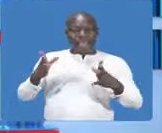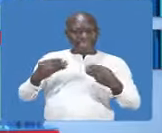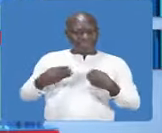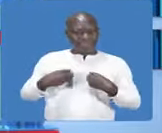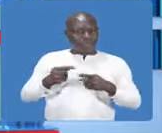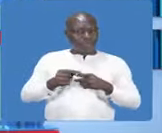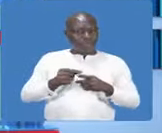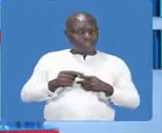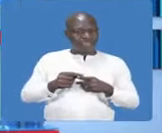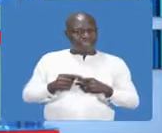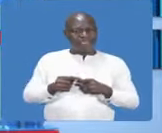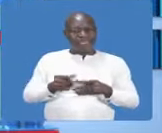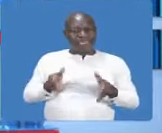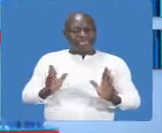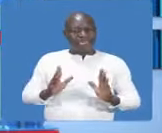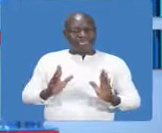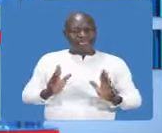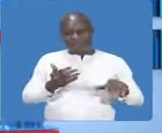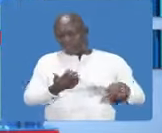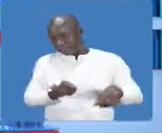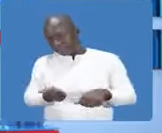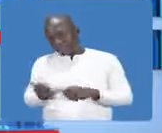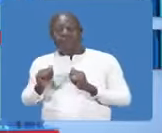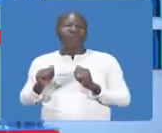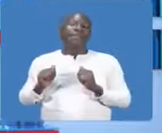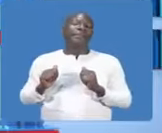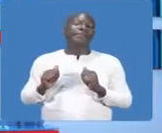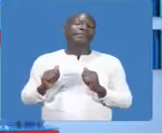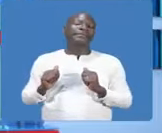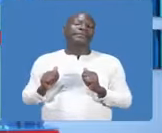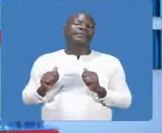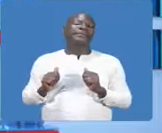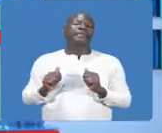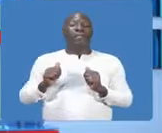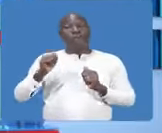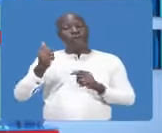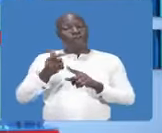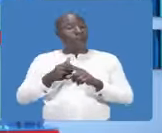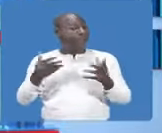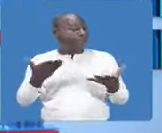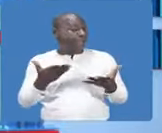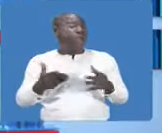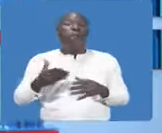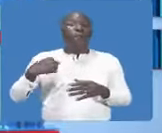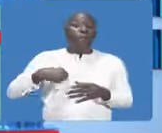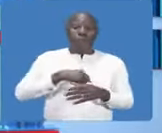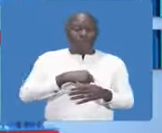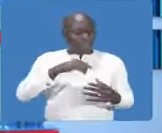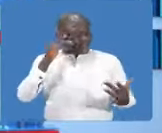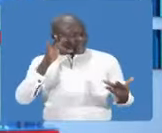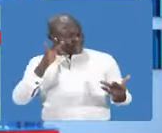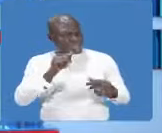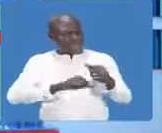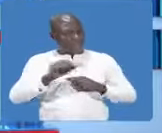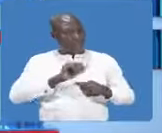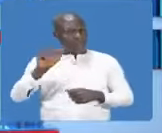agie asem no tu mu na omo ma kwan e ma yebo omo asu ye fri ho no ye be hwe Acts chapter 2